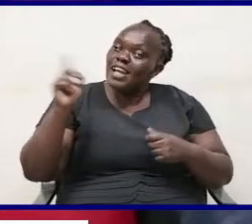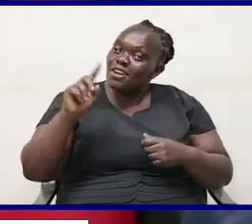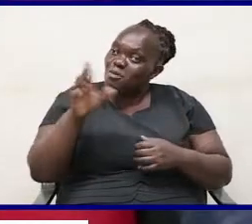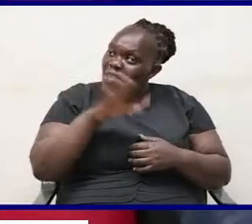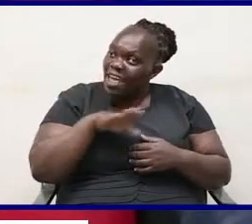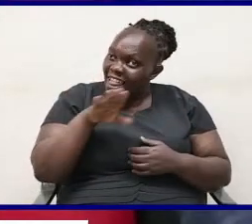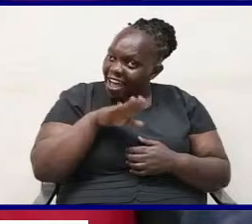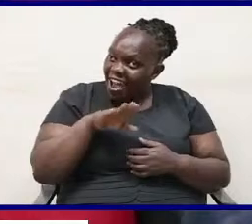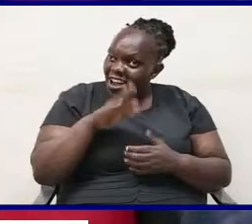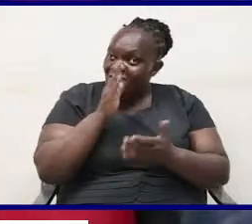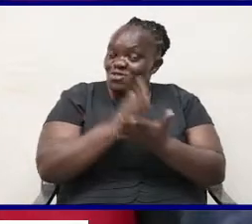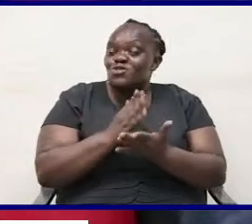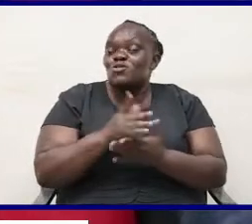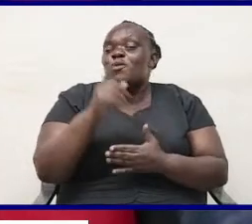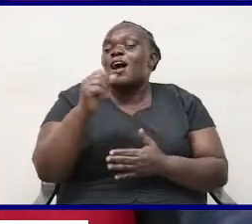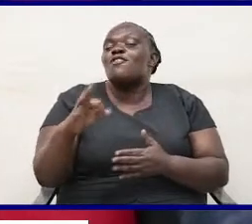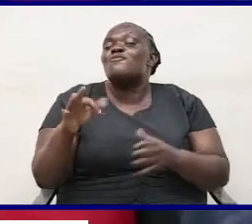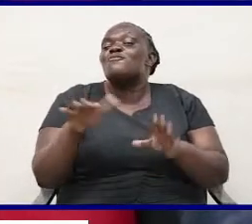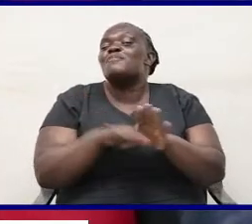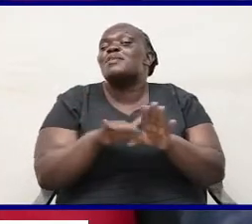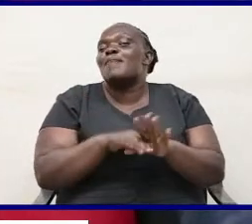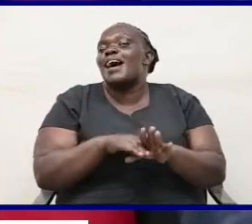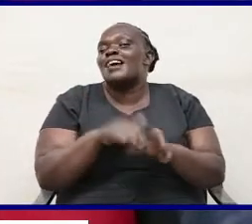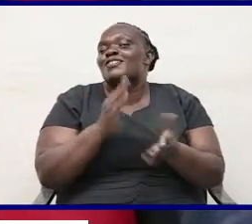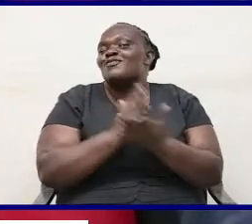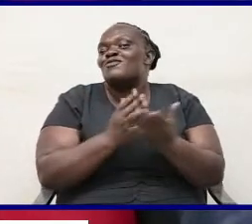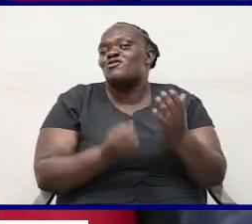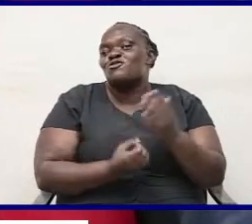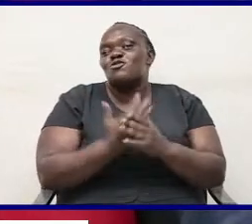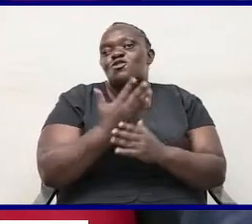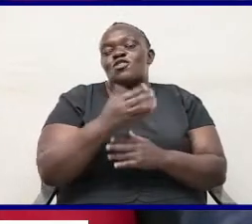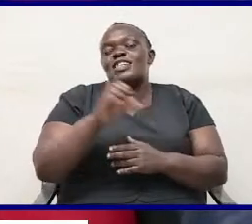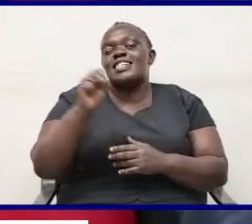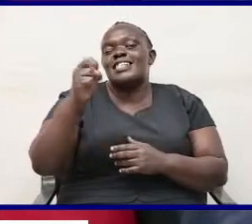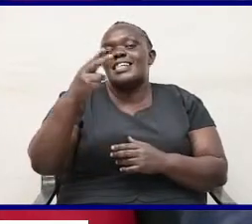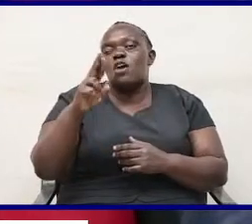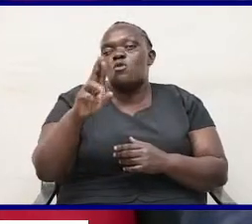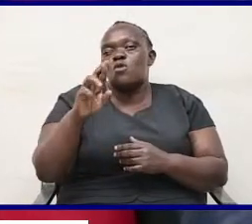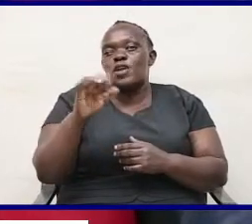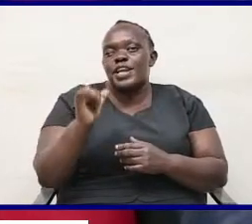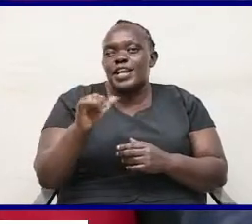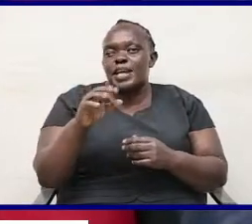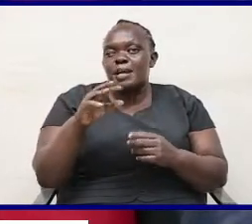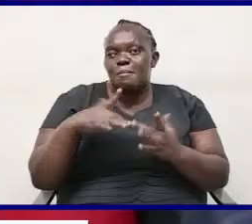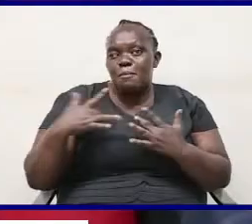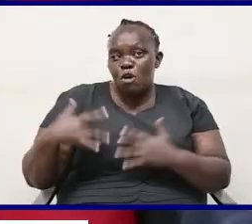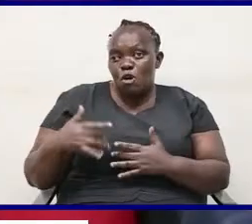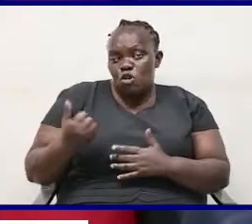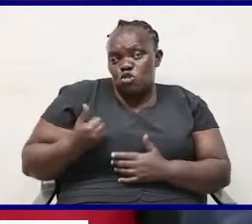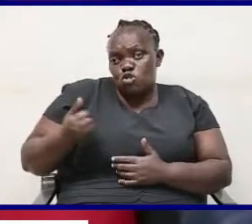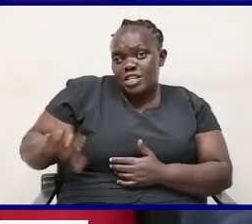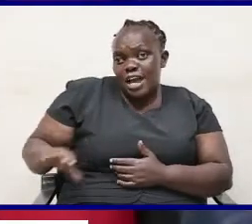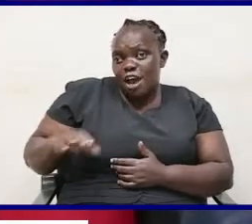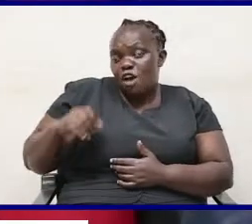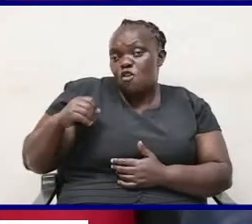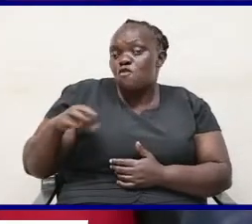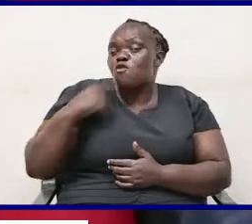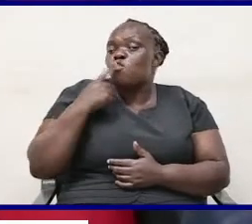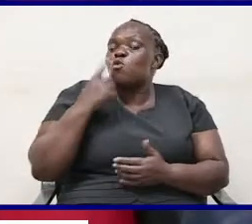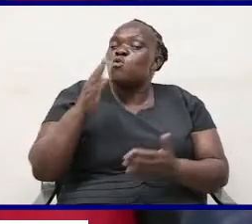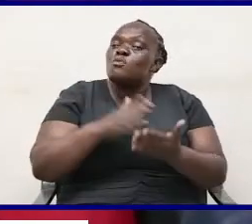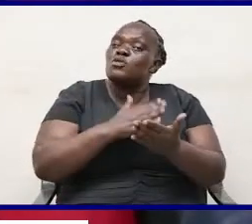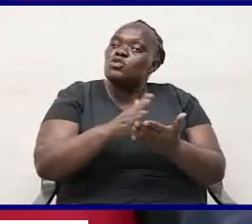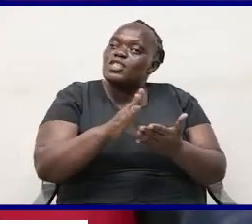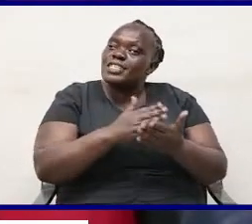Kanairo, this is just one of your people. I grew up in Shaurimoyo. I'm a daughter of a